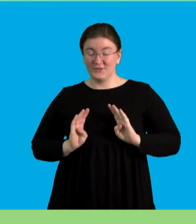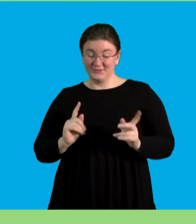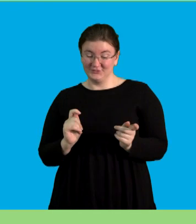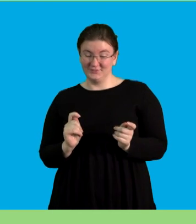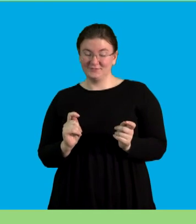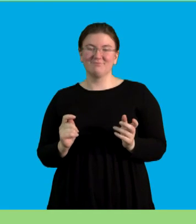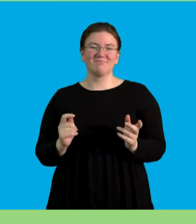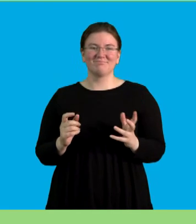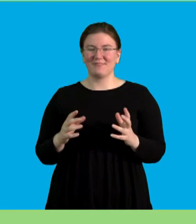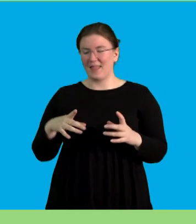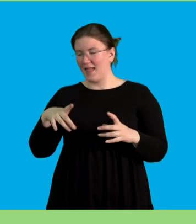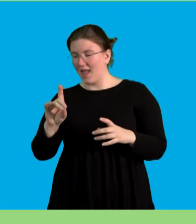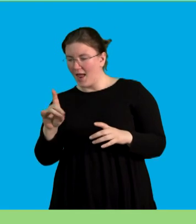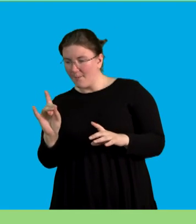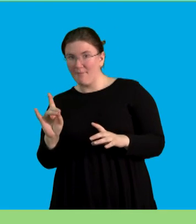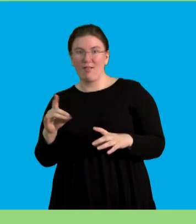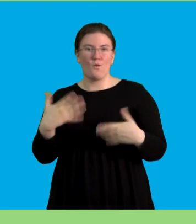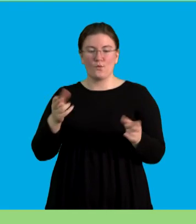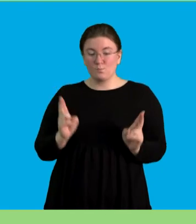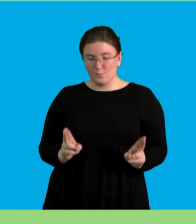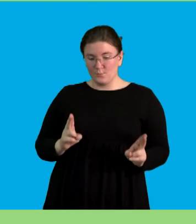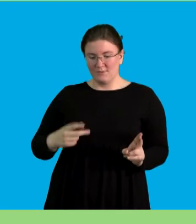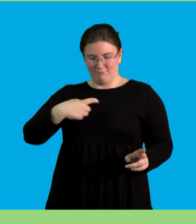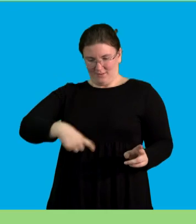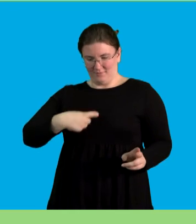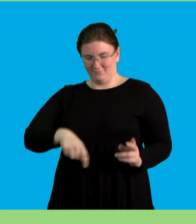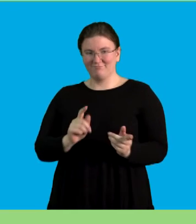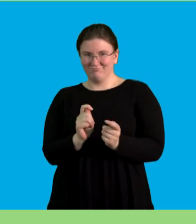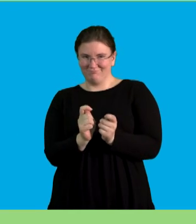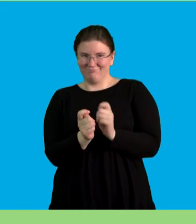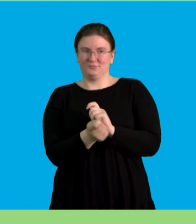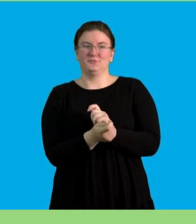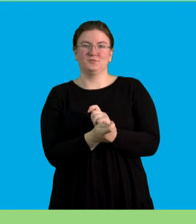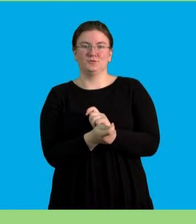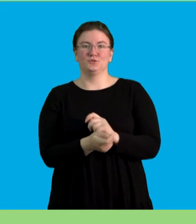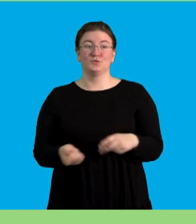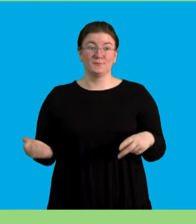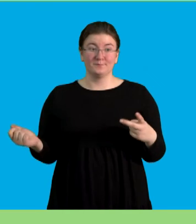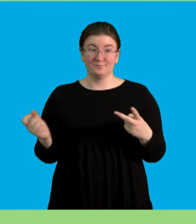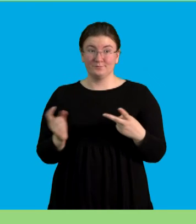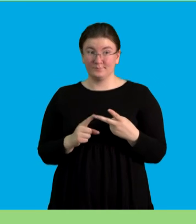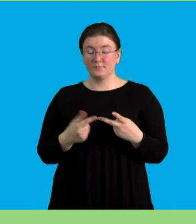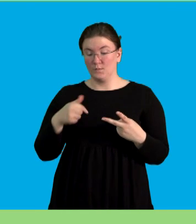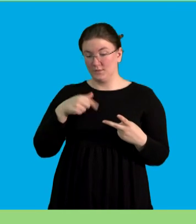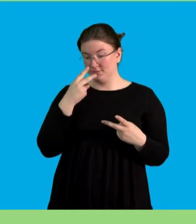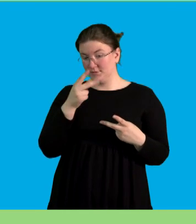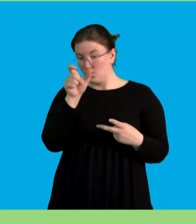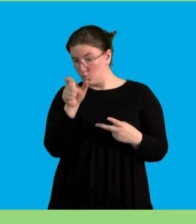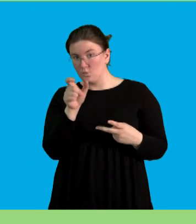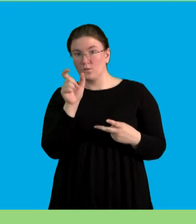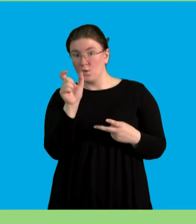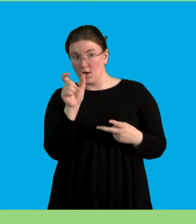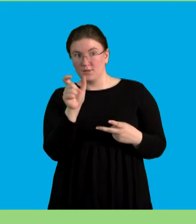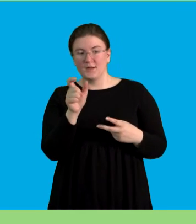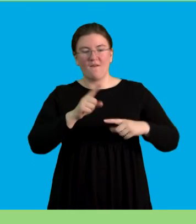functional, and behavioral characteristics of a species. We are also going to